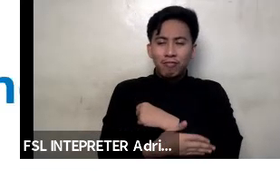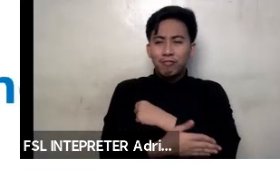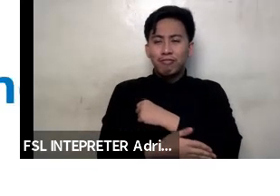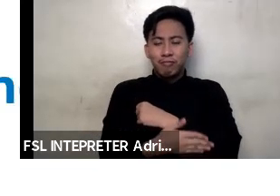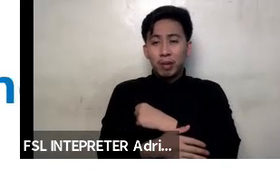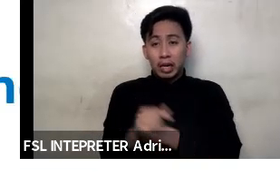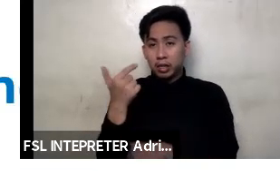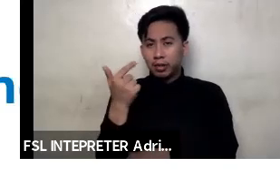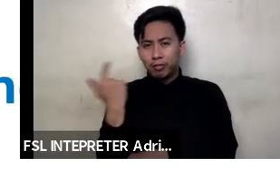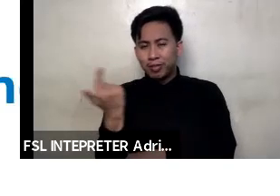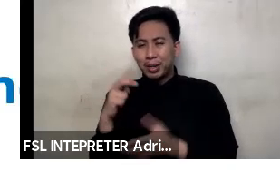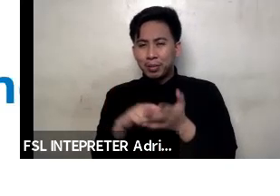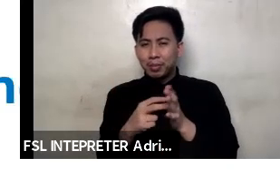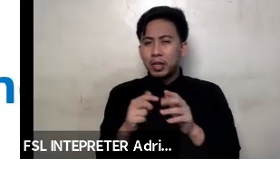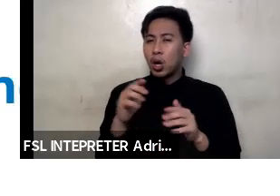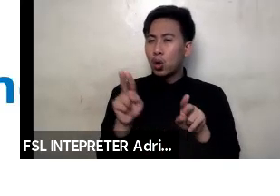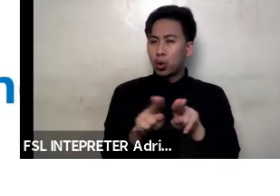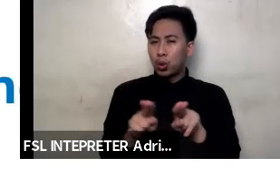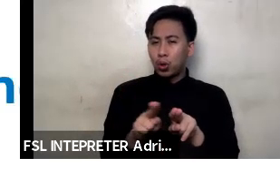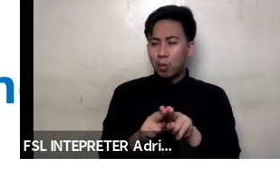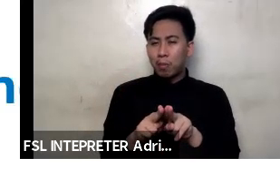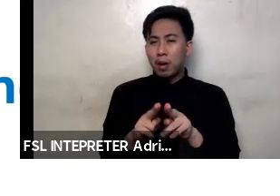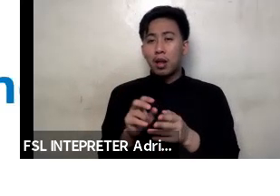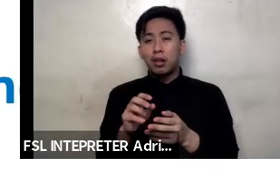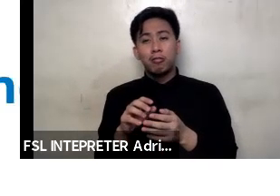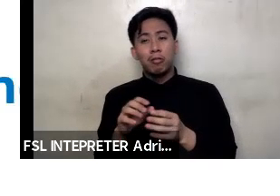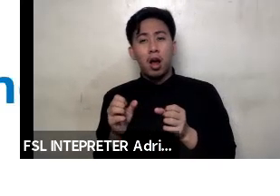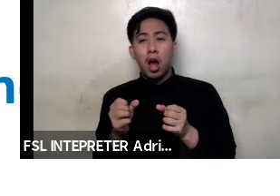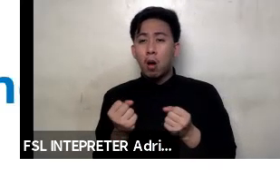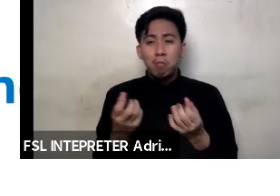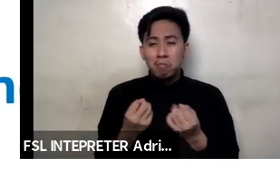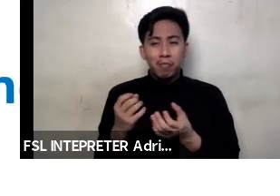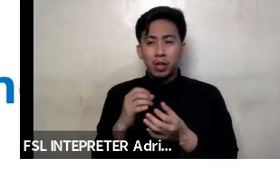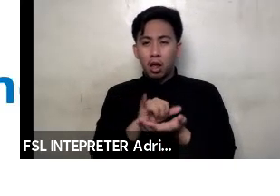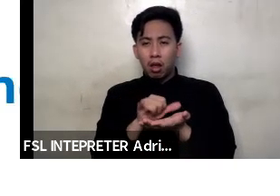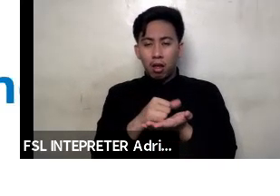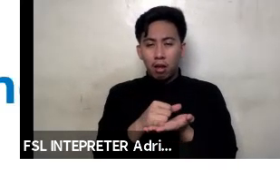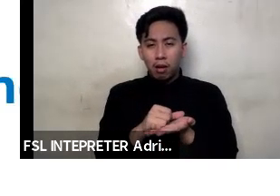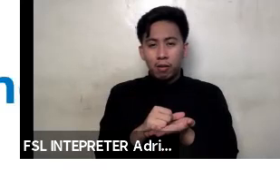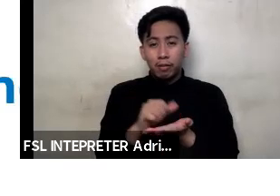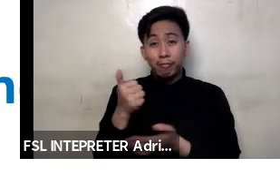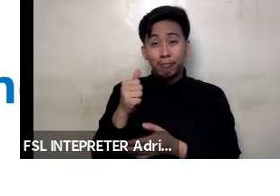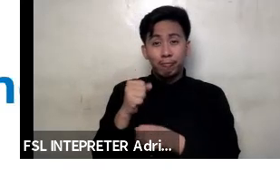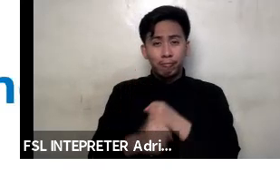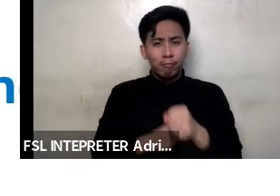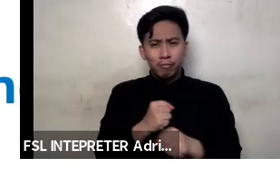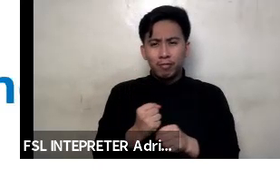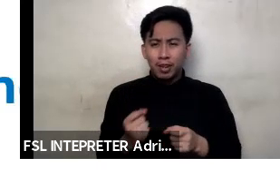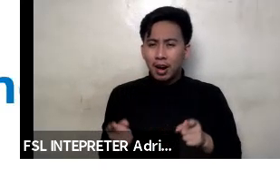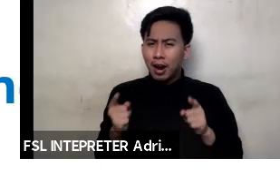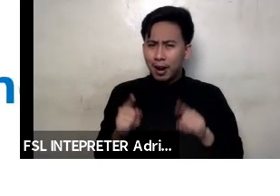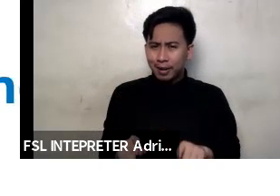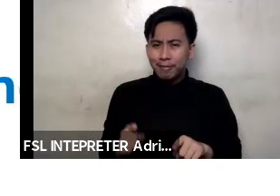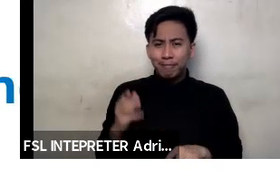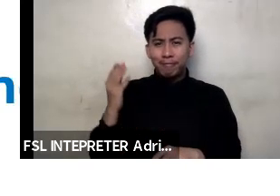natin. So what are the main drivers on the recent food security and nutrition trends globally? In the last 10 years, this is mainly because the frequency